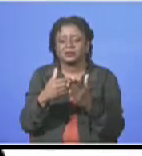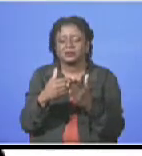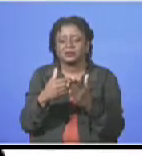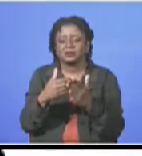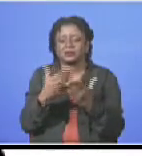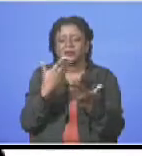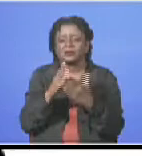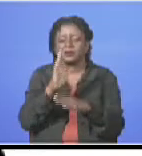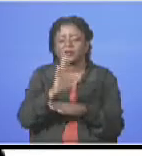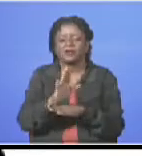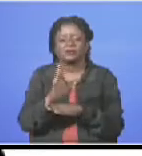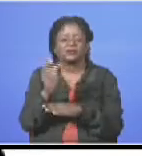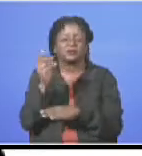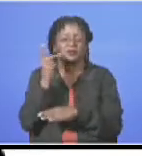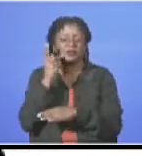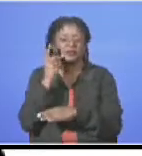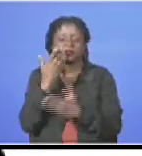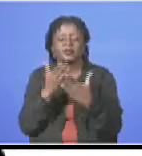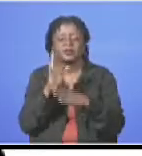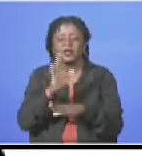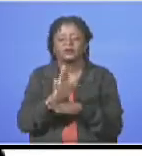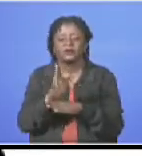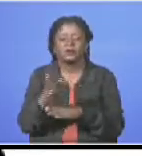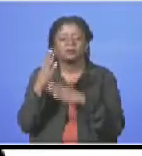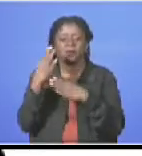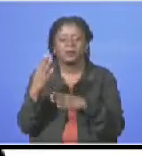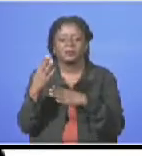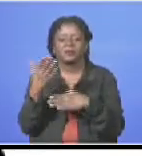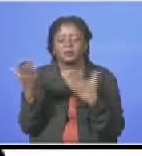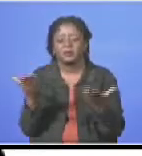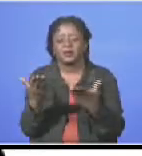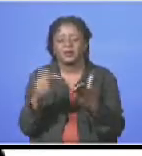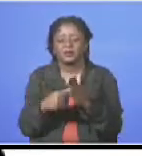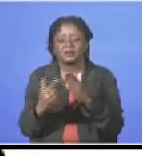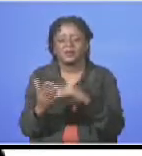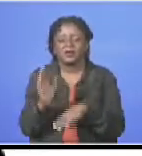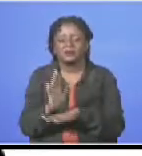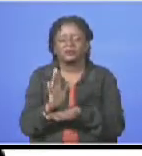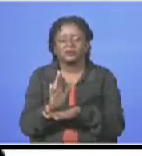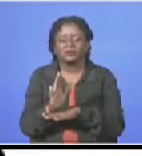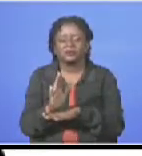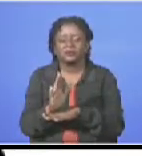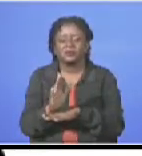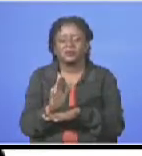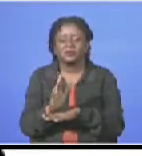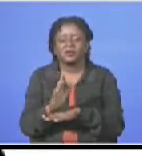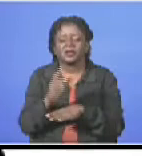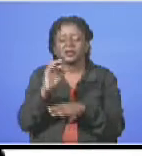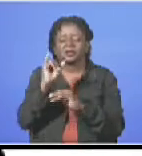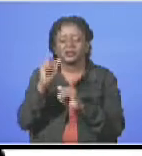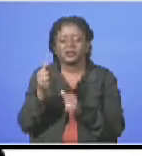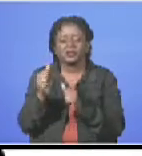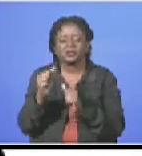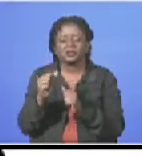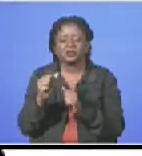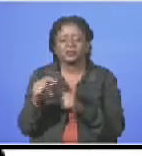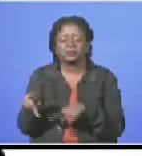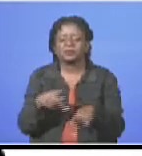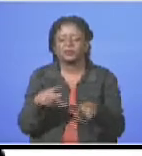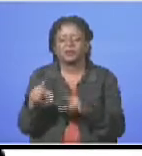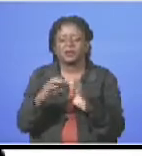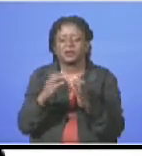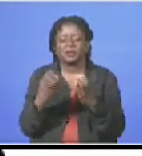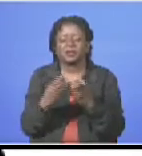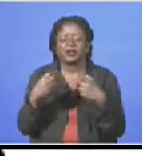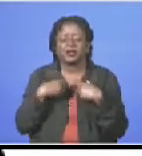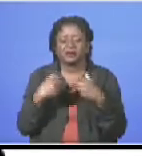Go. Well, good afternoon, Keishla. Good afternoon, Bahamas. I'm here this afternoon at the ticket box for the JCNP, that's the Junkanoo Parade Committee. I have with me